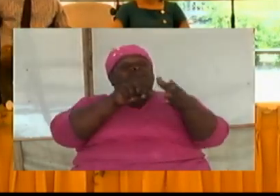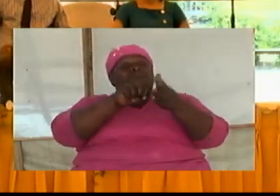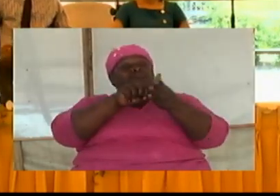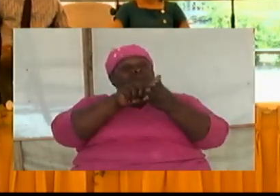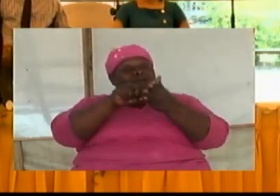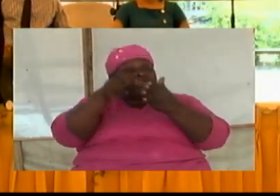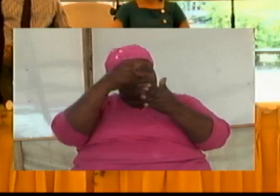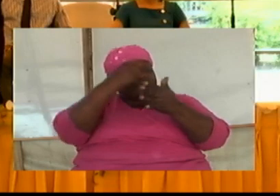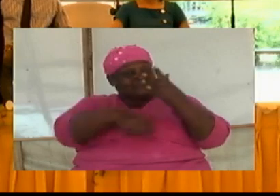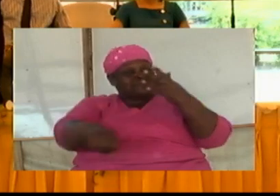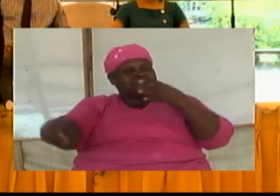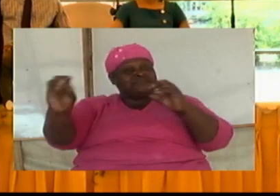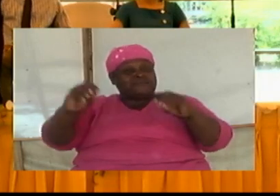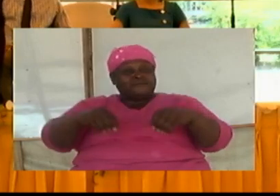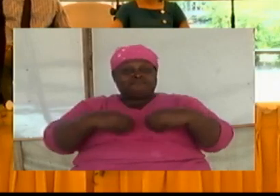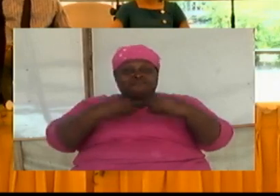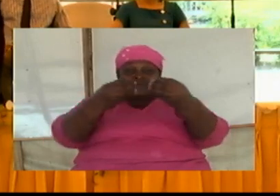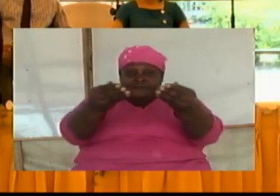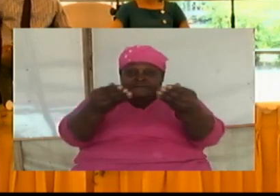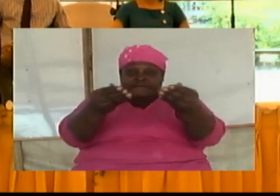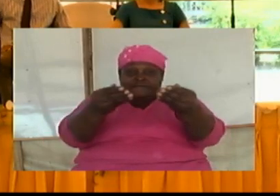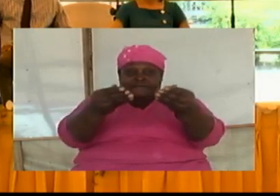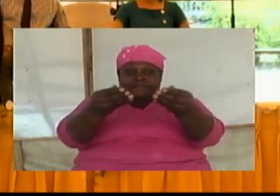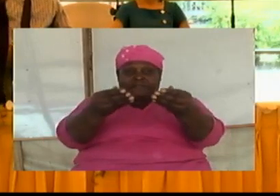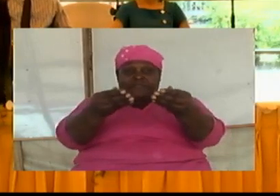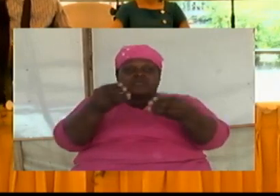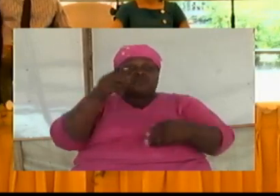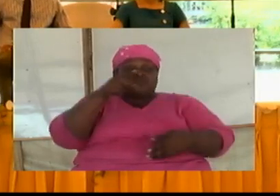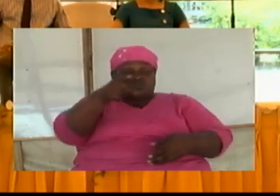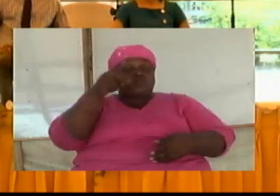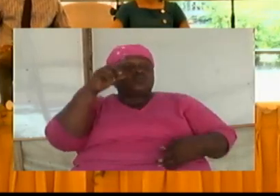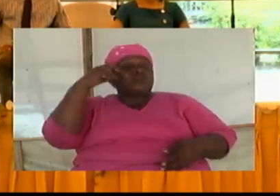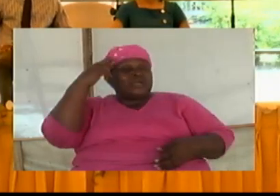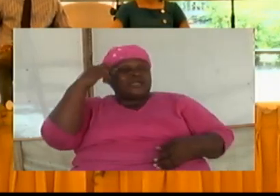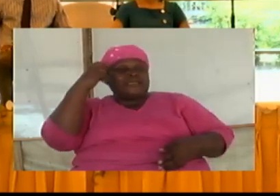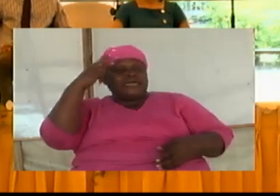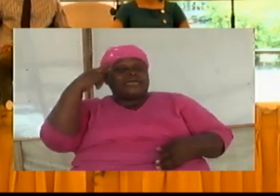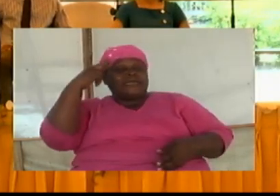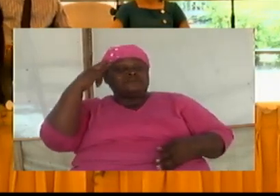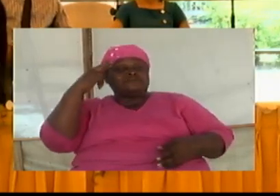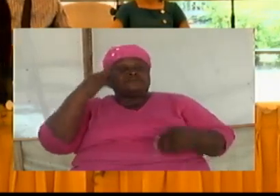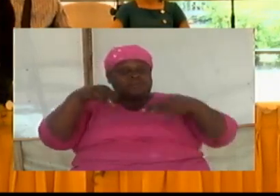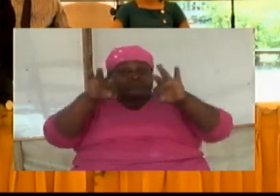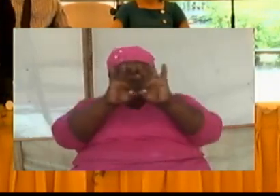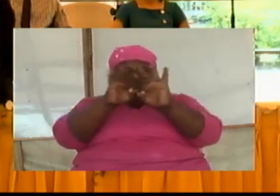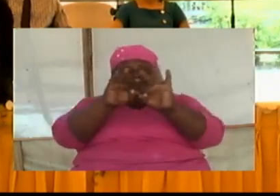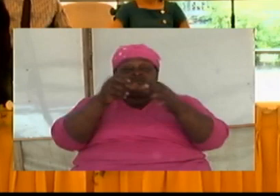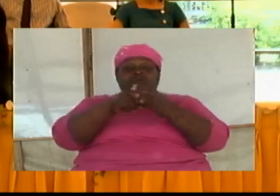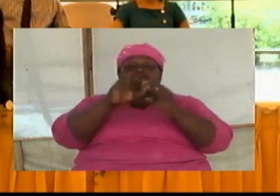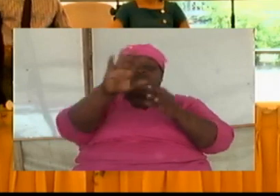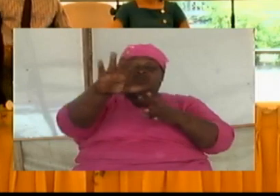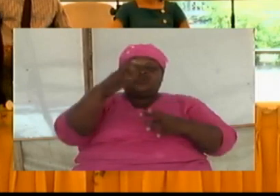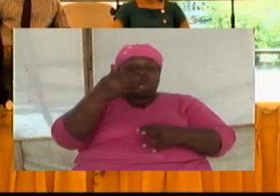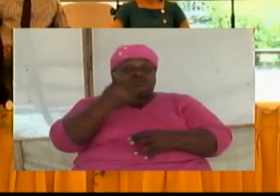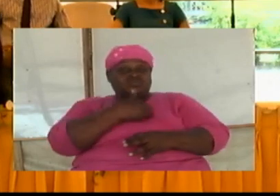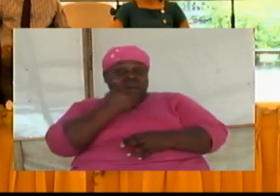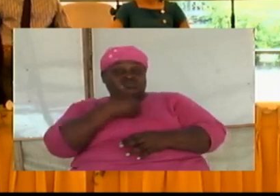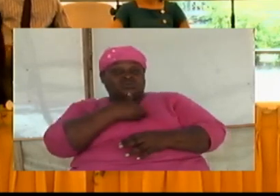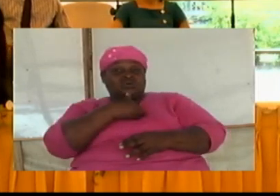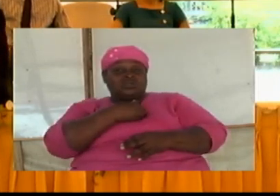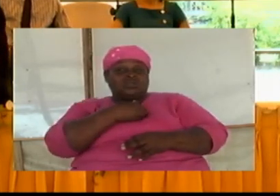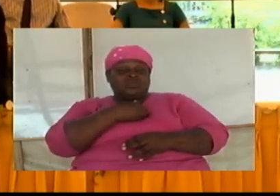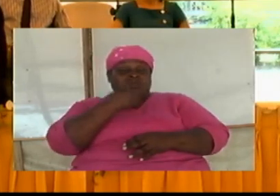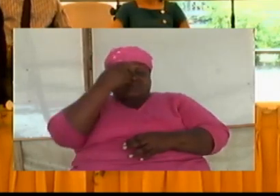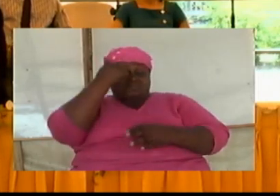you recognize the importance of your soul, I would believe that you would do anything possible to